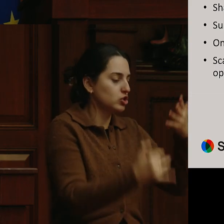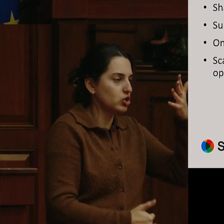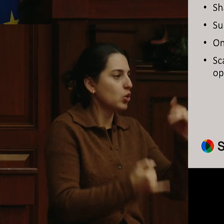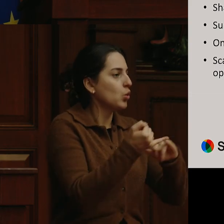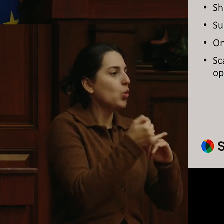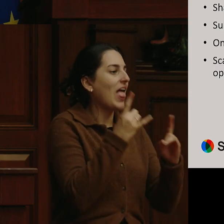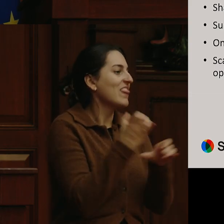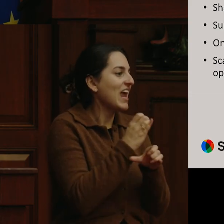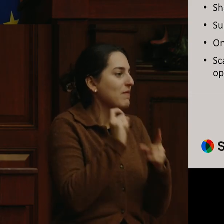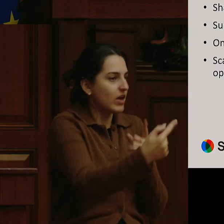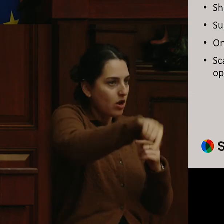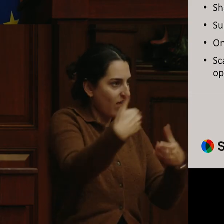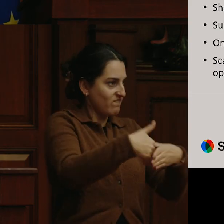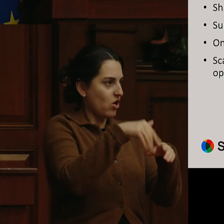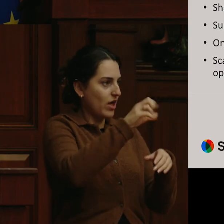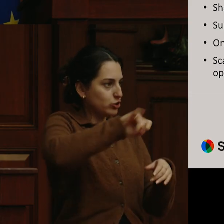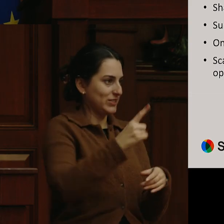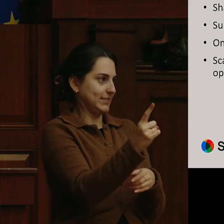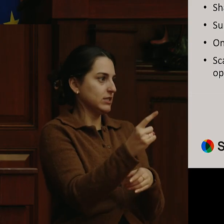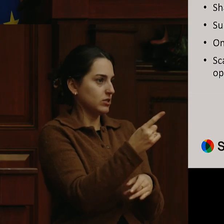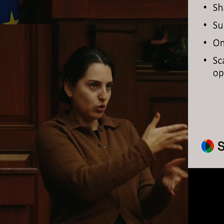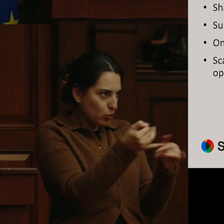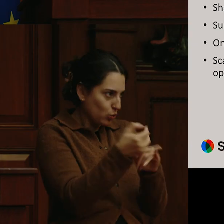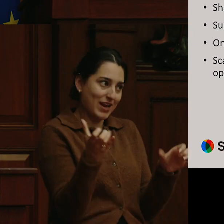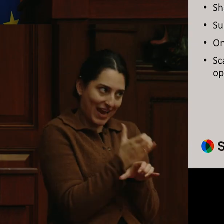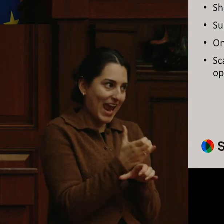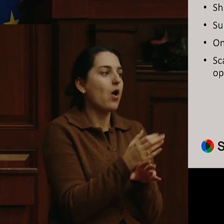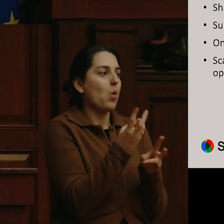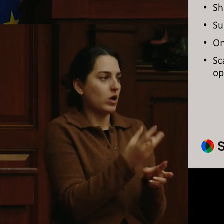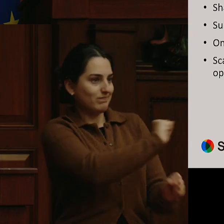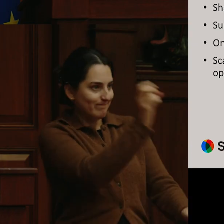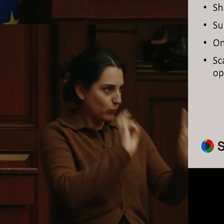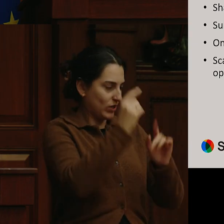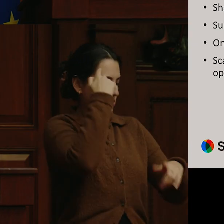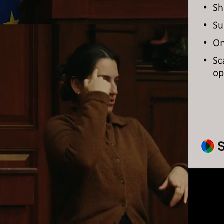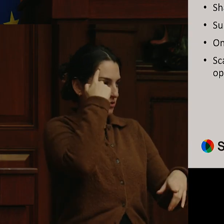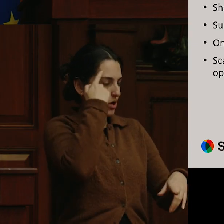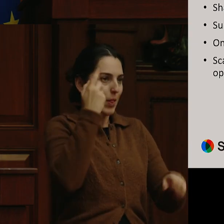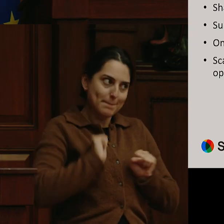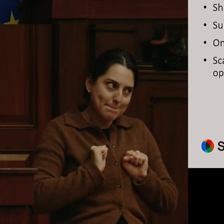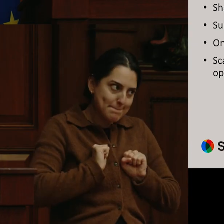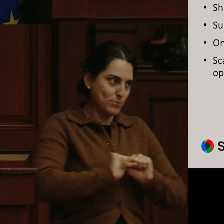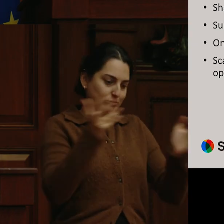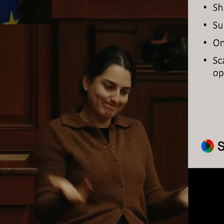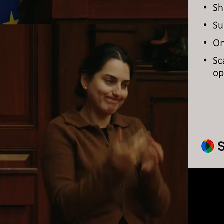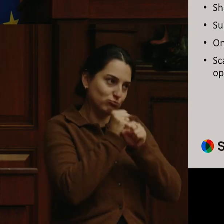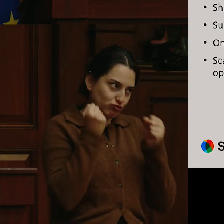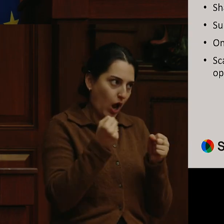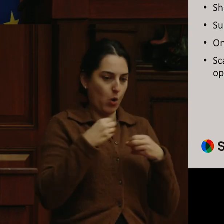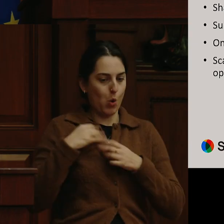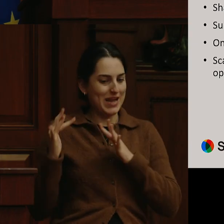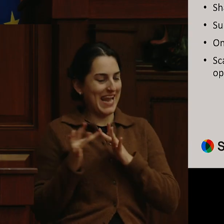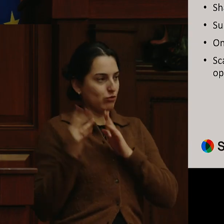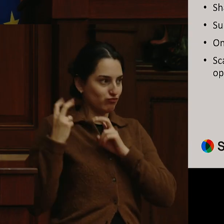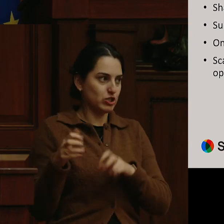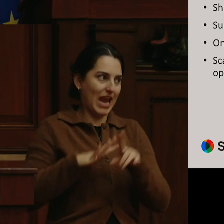the healthcare professionals that are involved in Sjögren's disease care. And we will be pushing it out as strongly as possible amongst our own networks